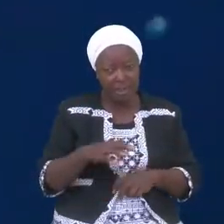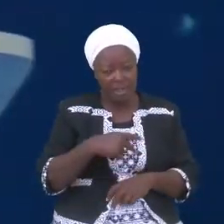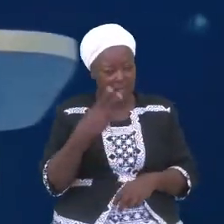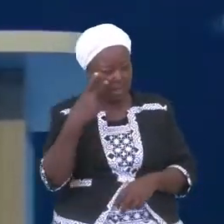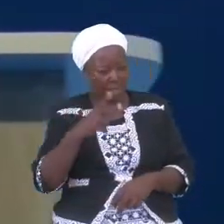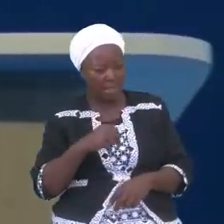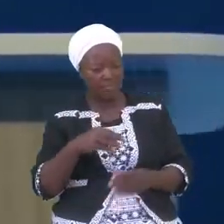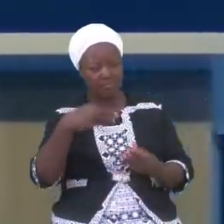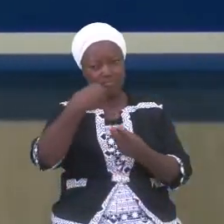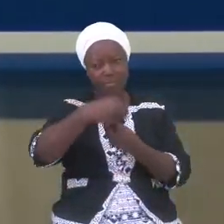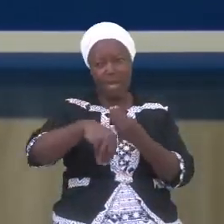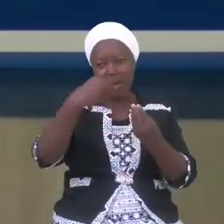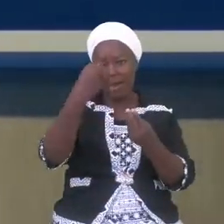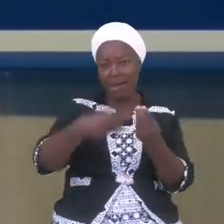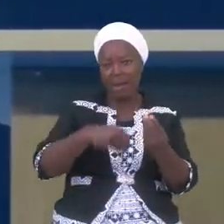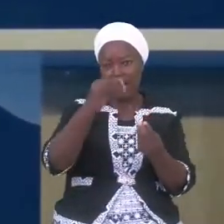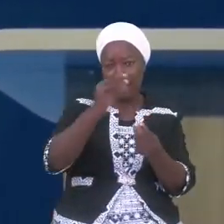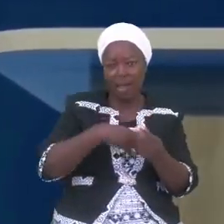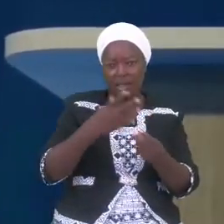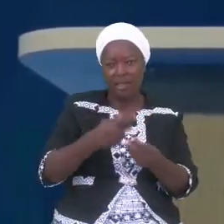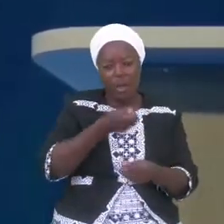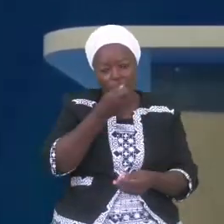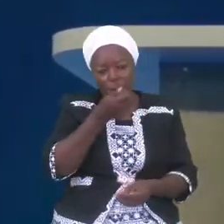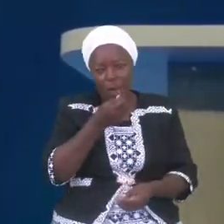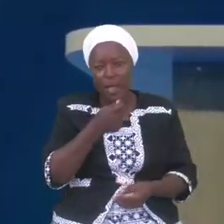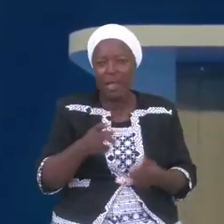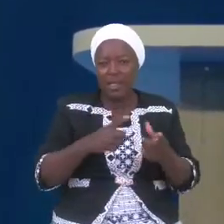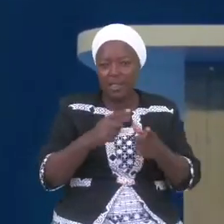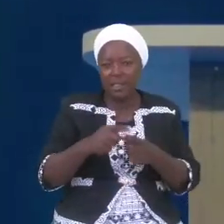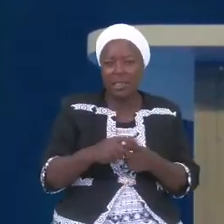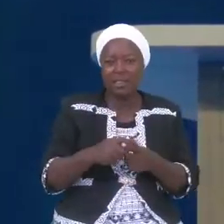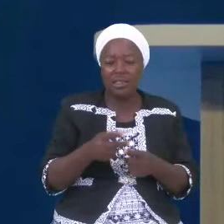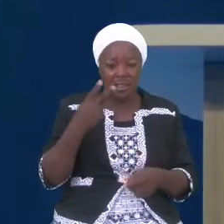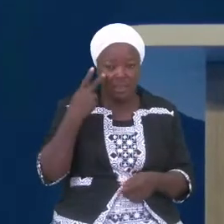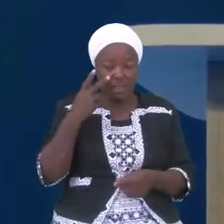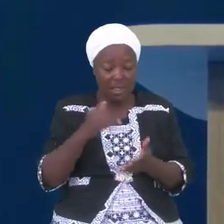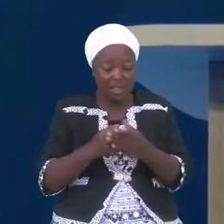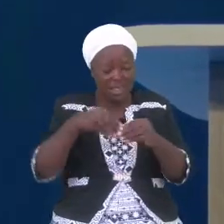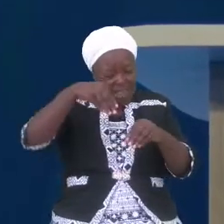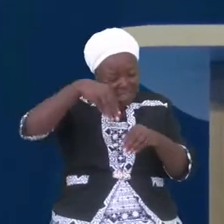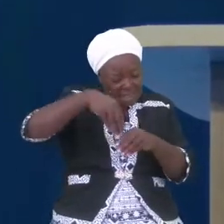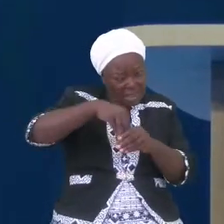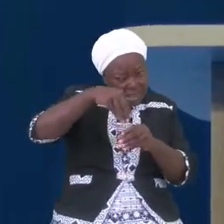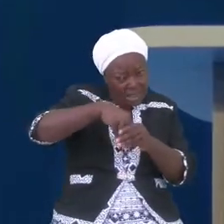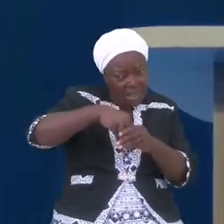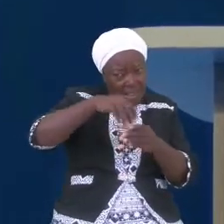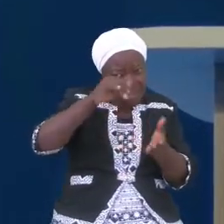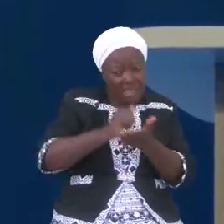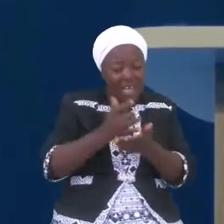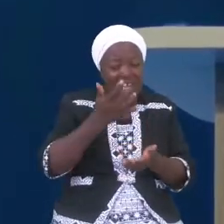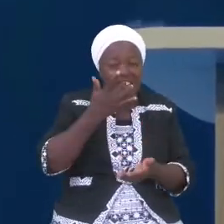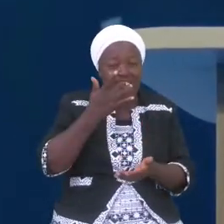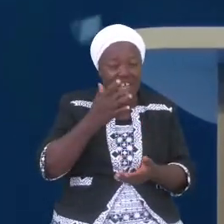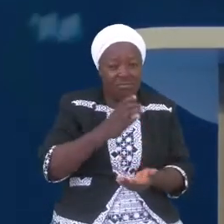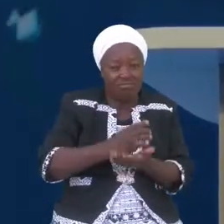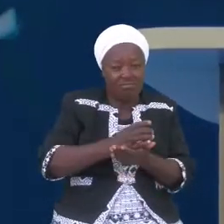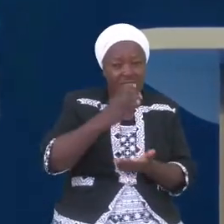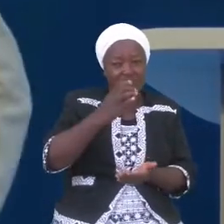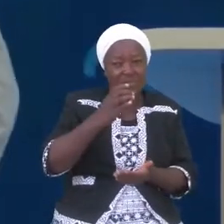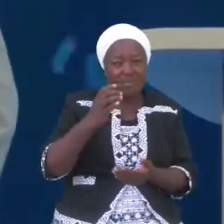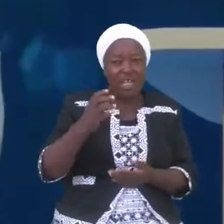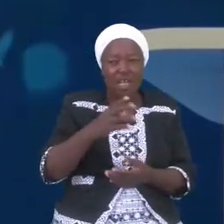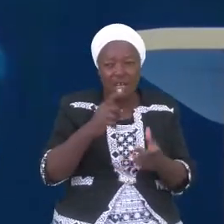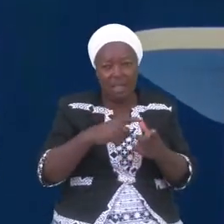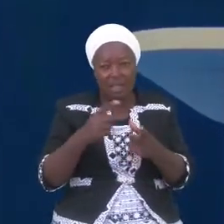banana and the groundnuts inside that glass jug.